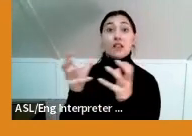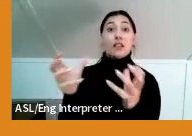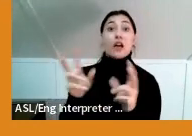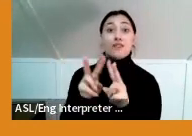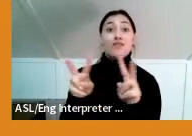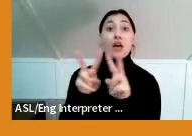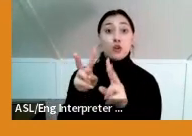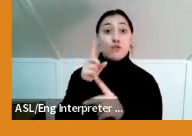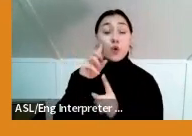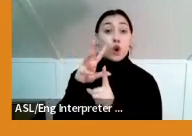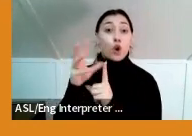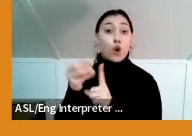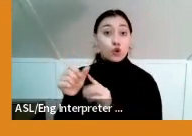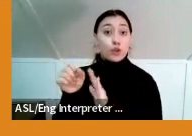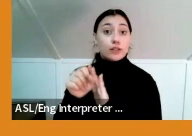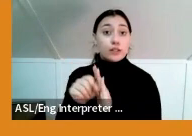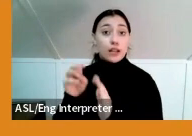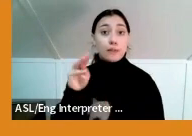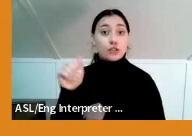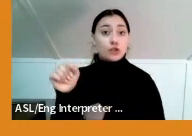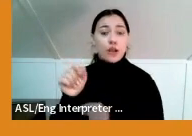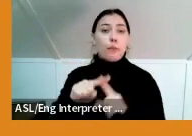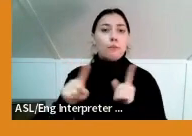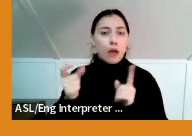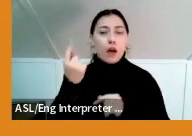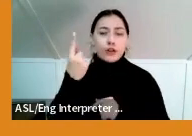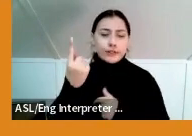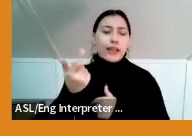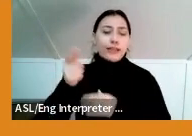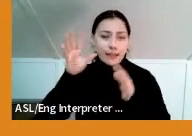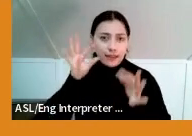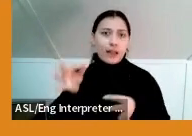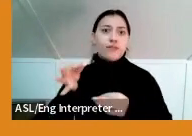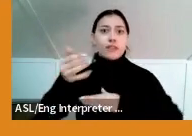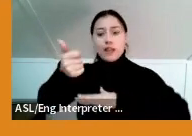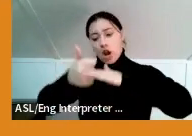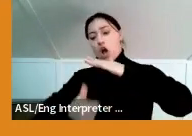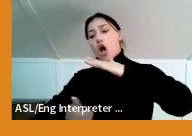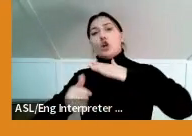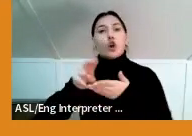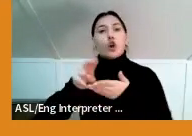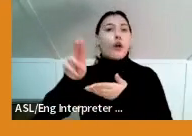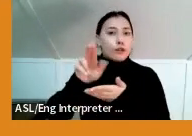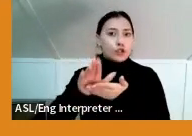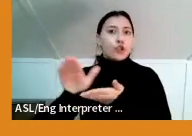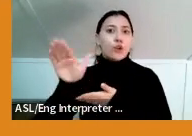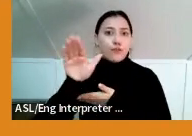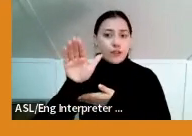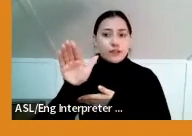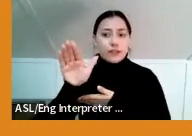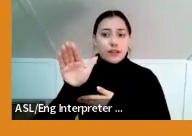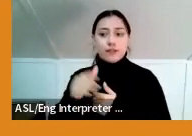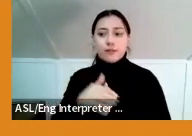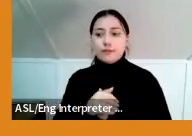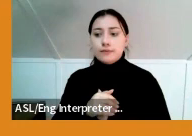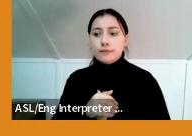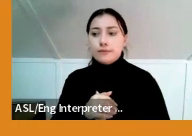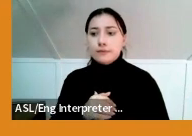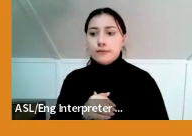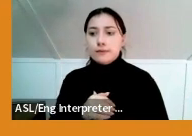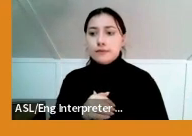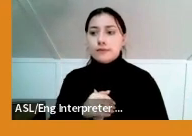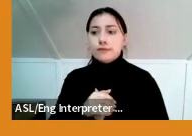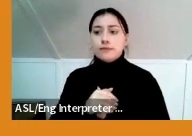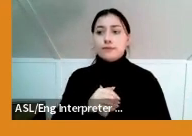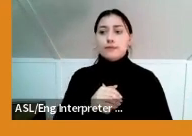in Massachusetts, but they are absolutely part of the college or university that sponsors them. Well, sponsors